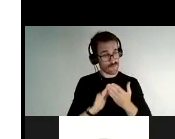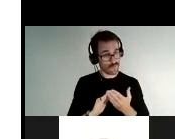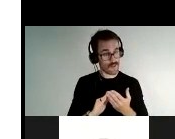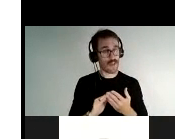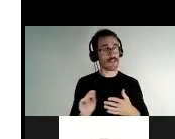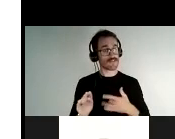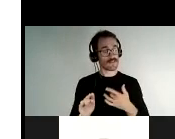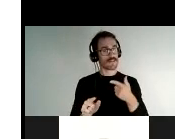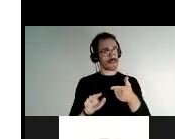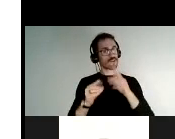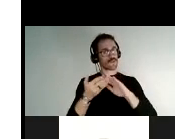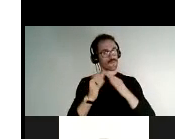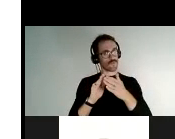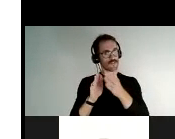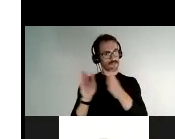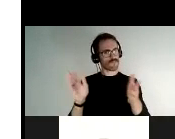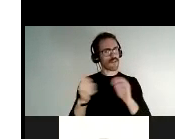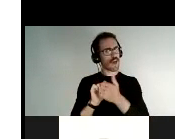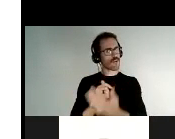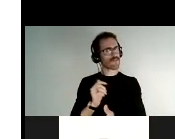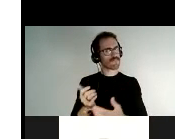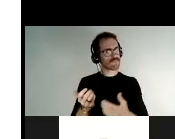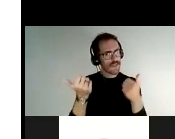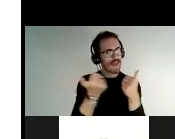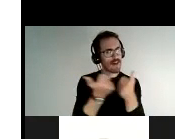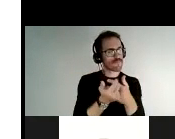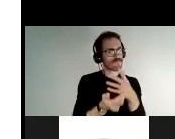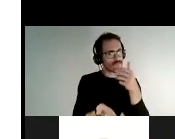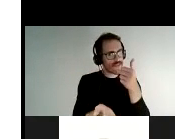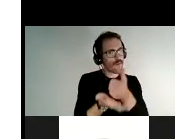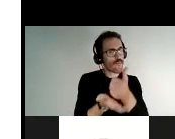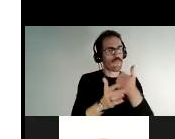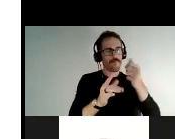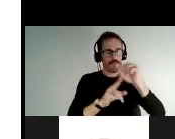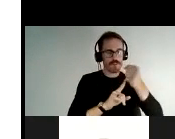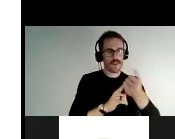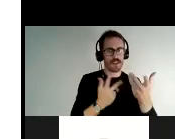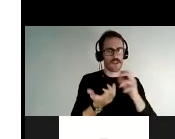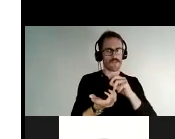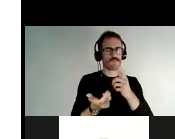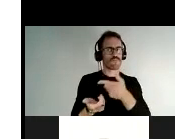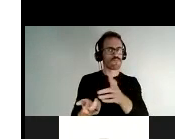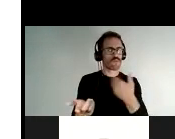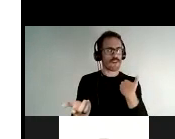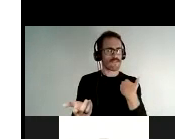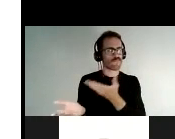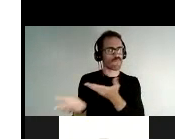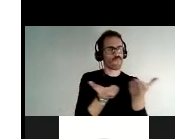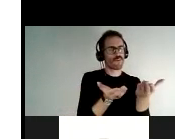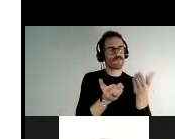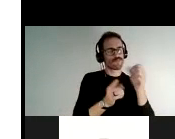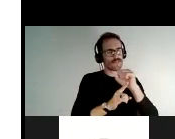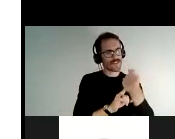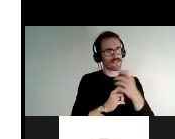what that community can contribute. And I've often heard in meetings, etc., that, oh, there's a higher